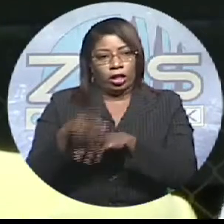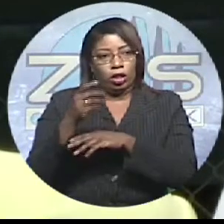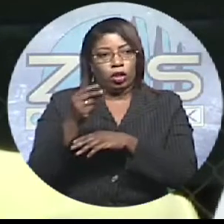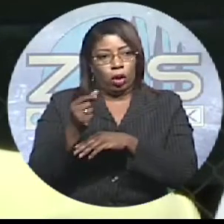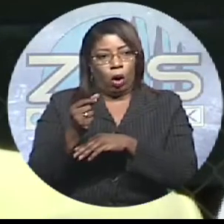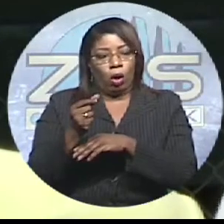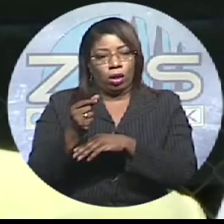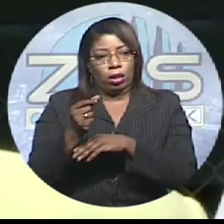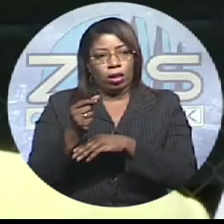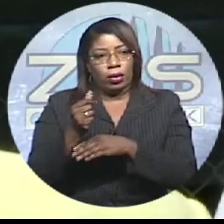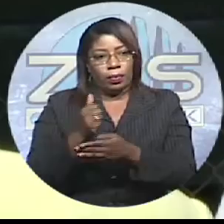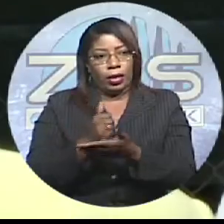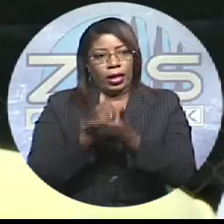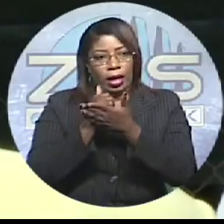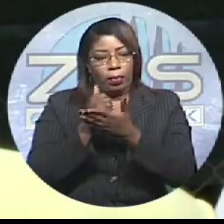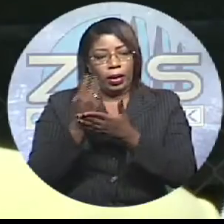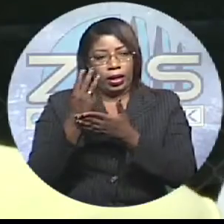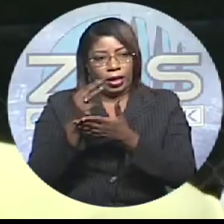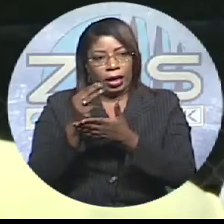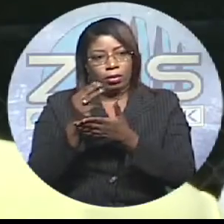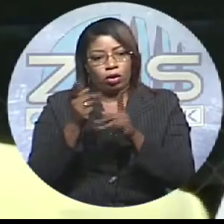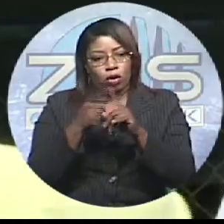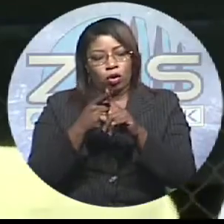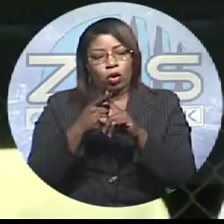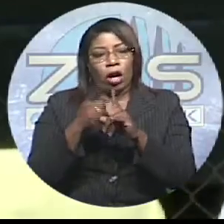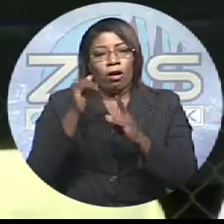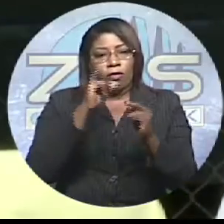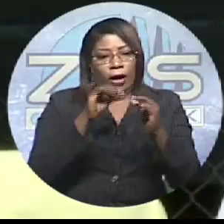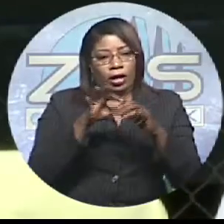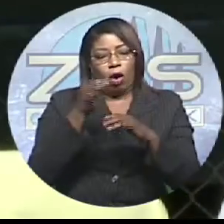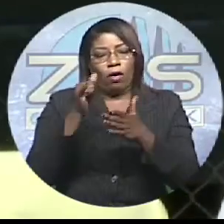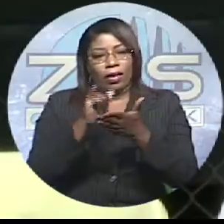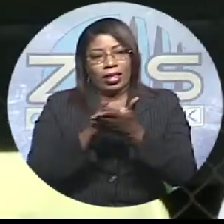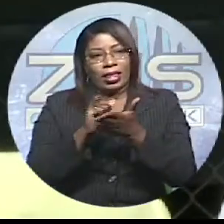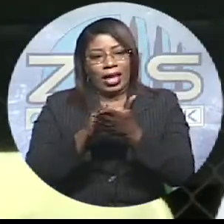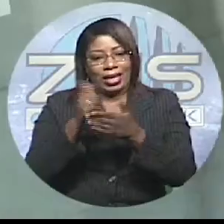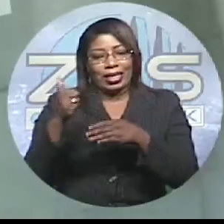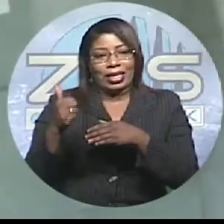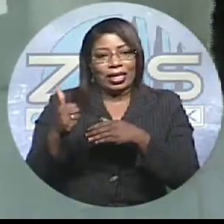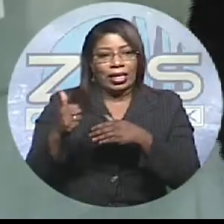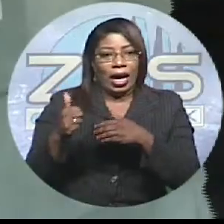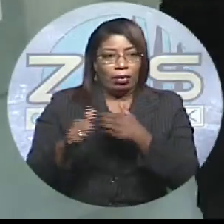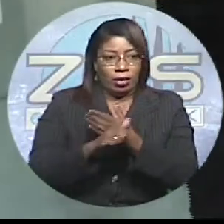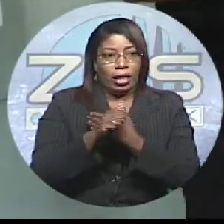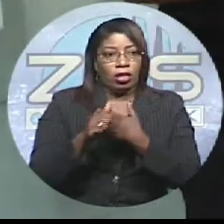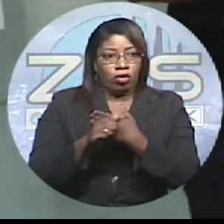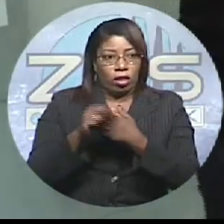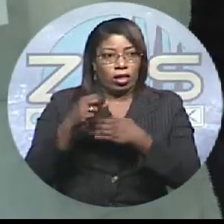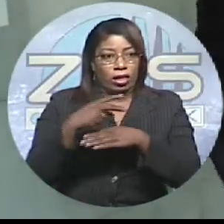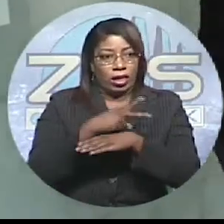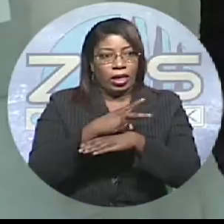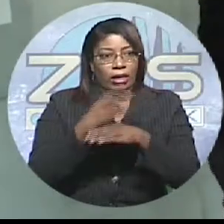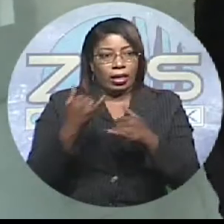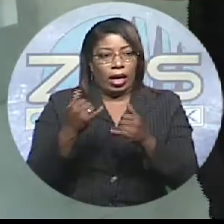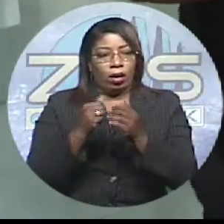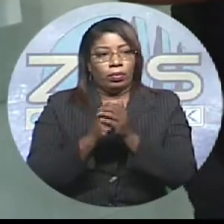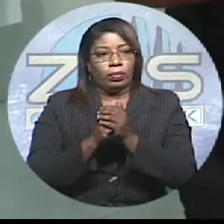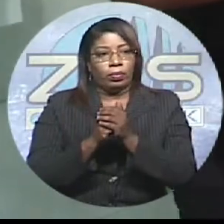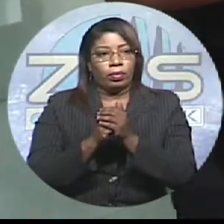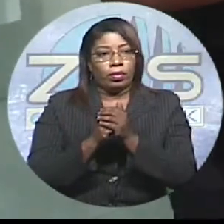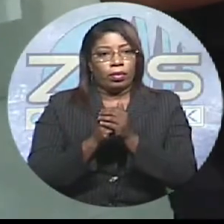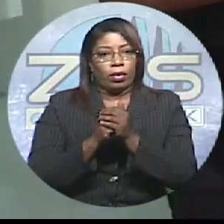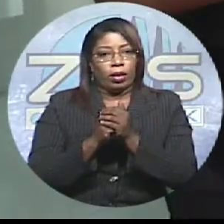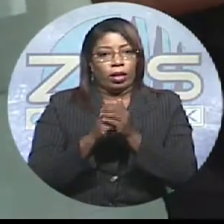assisted in helping the immune system to fight off that very dangerous diseases. Acting Senior Veterinary Officer with the Department